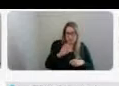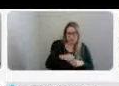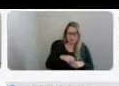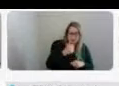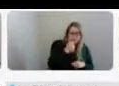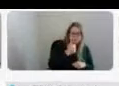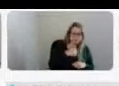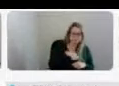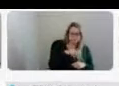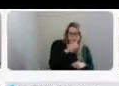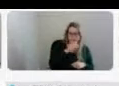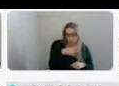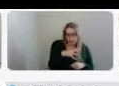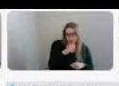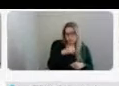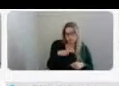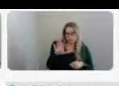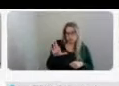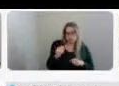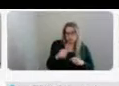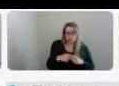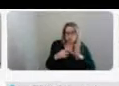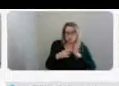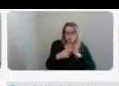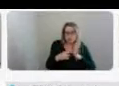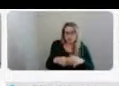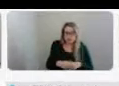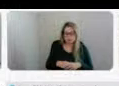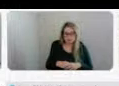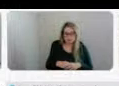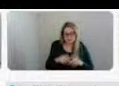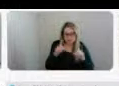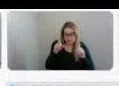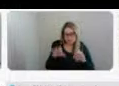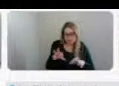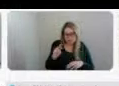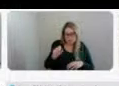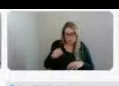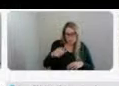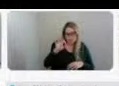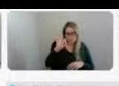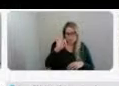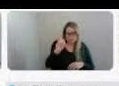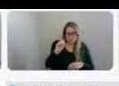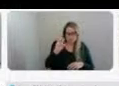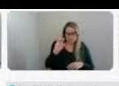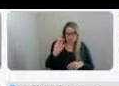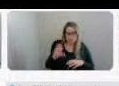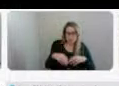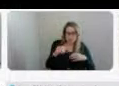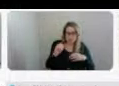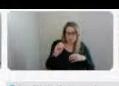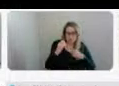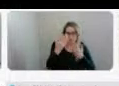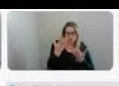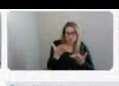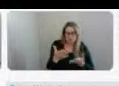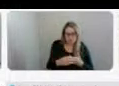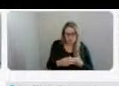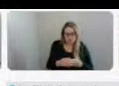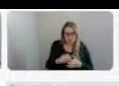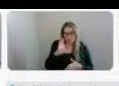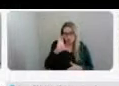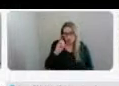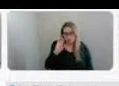cover the irc should go back to the ld test map version 9.0 as proposed as well the coconino board of